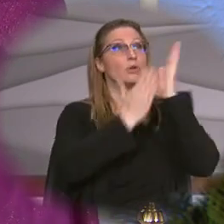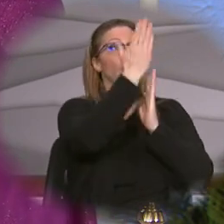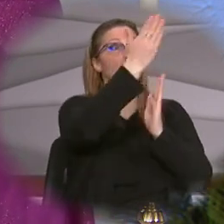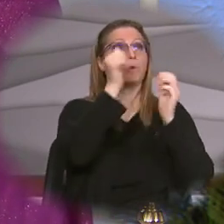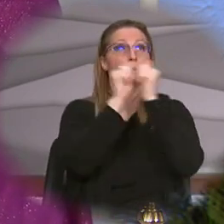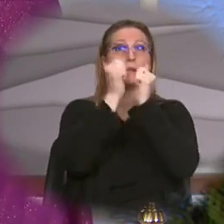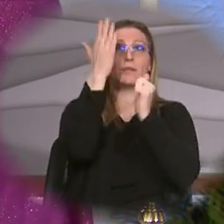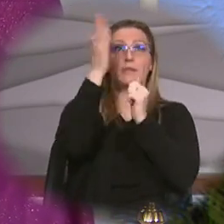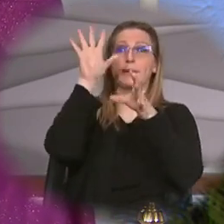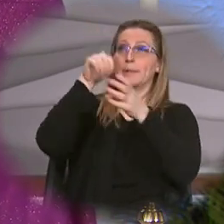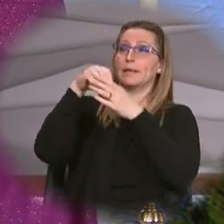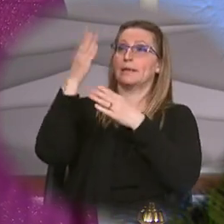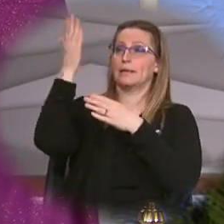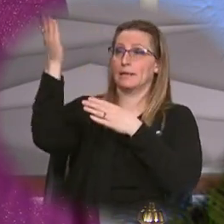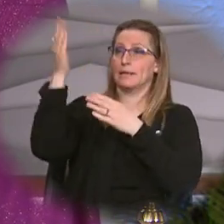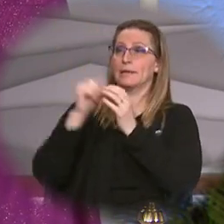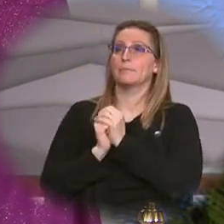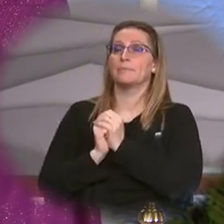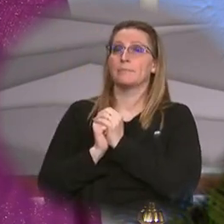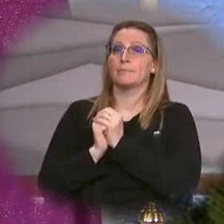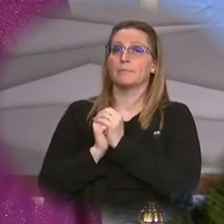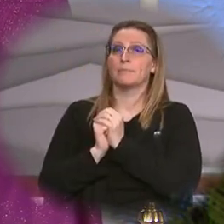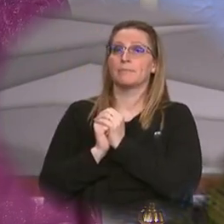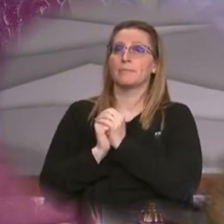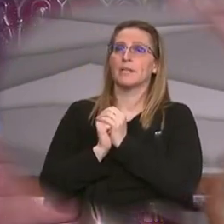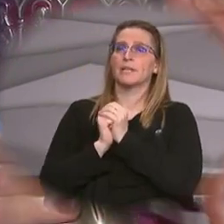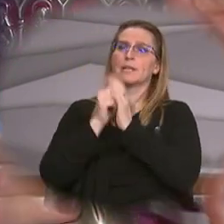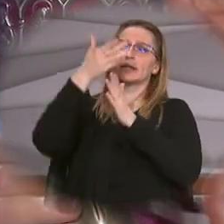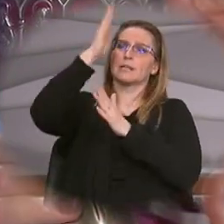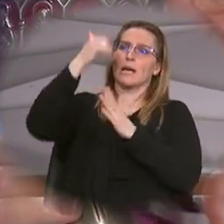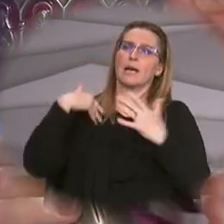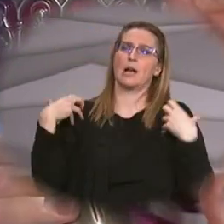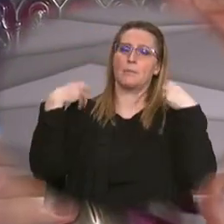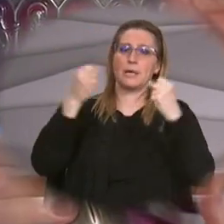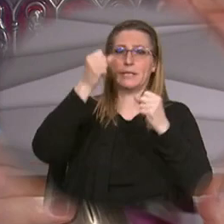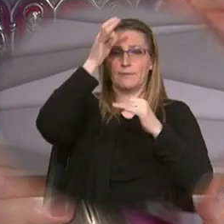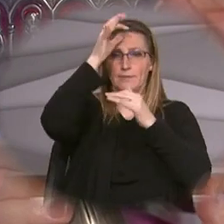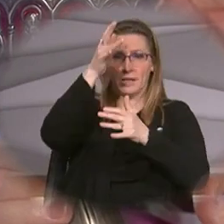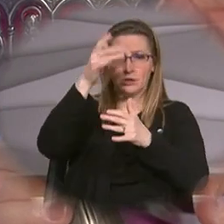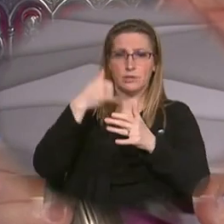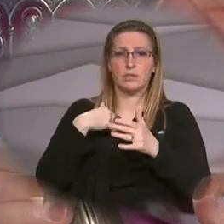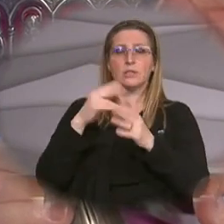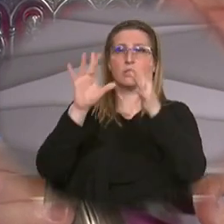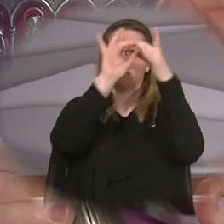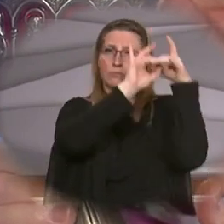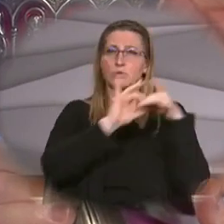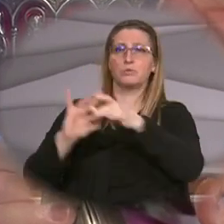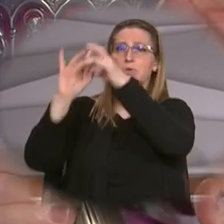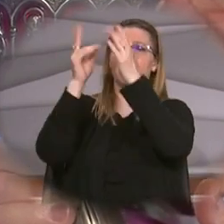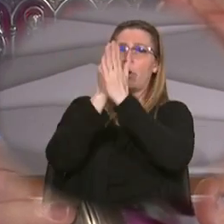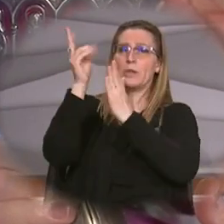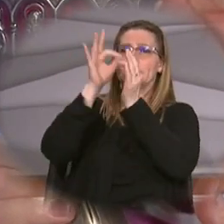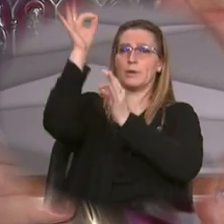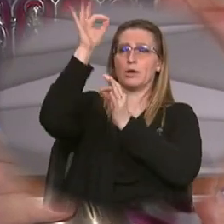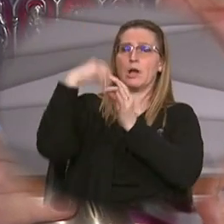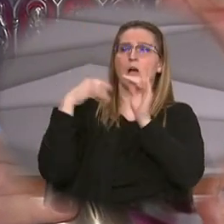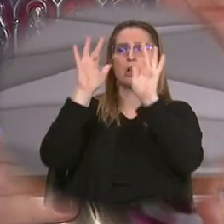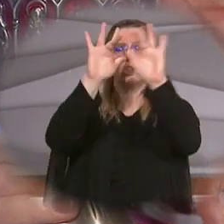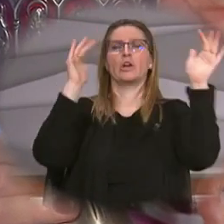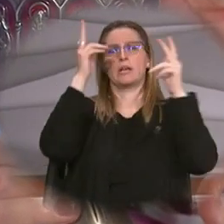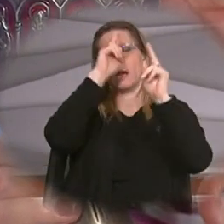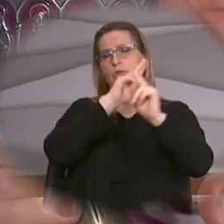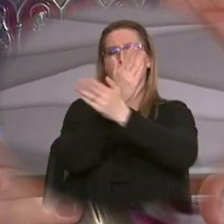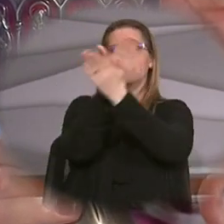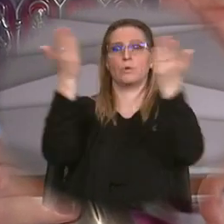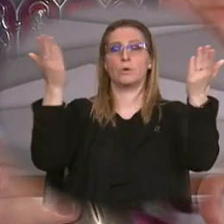Through him, and with him, and in him, O God, almighty Father, in the unity of the Holy Spirit, all